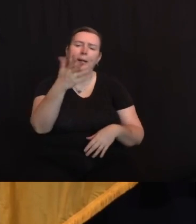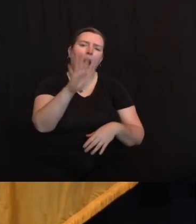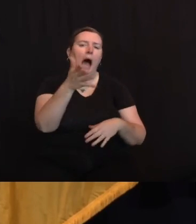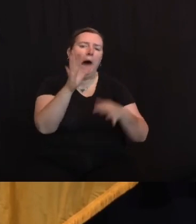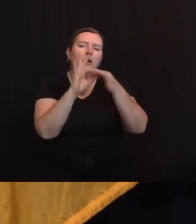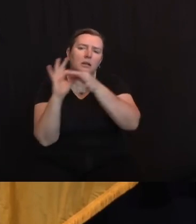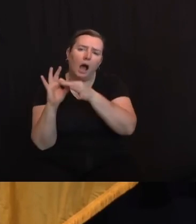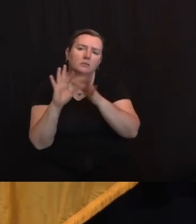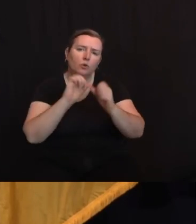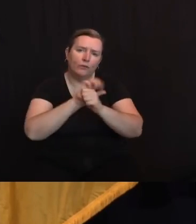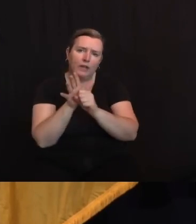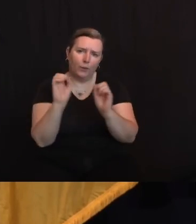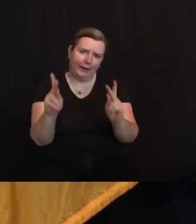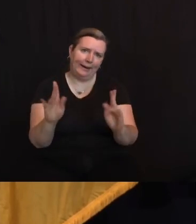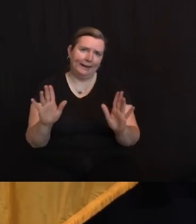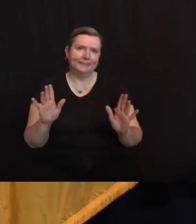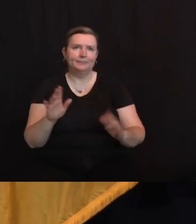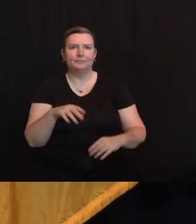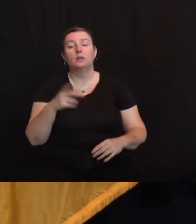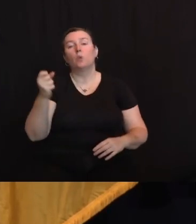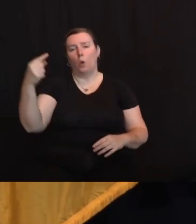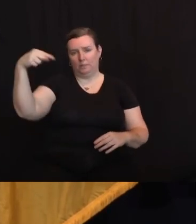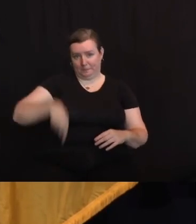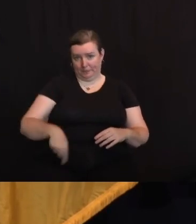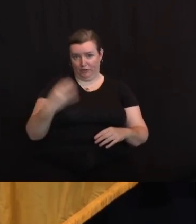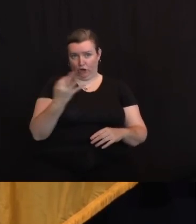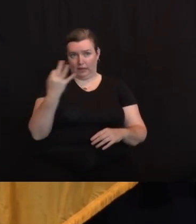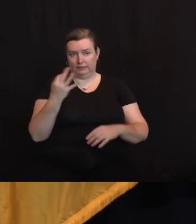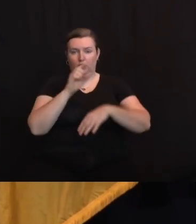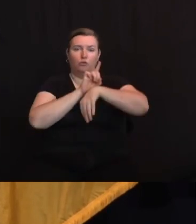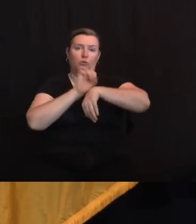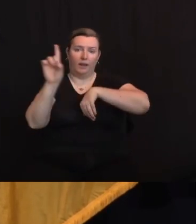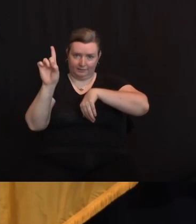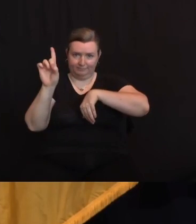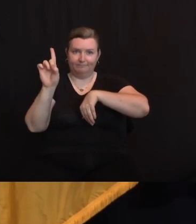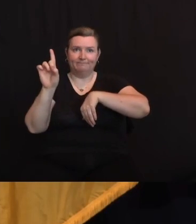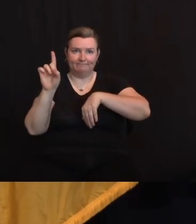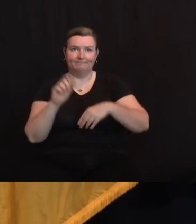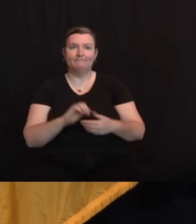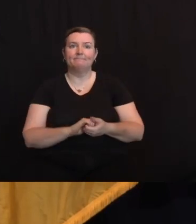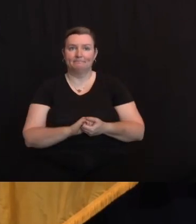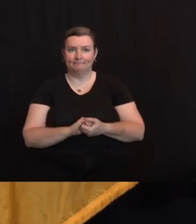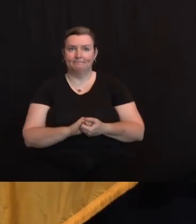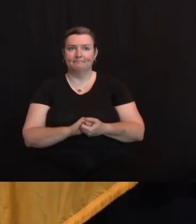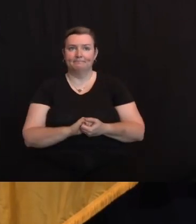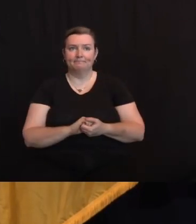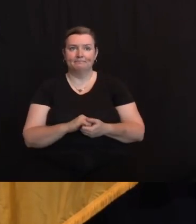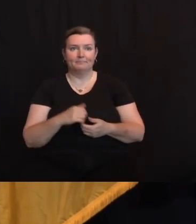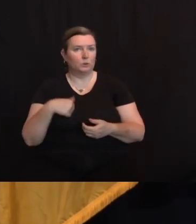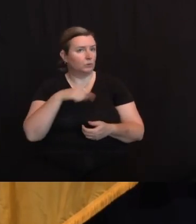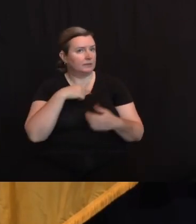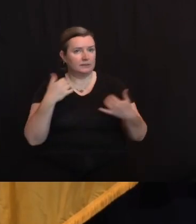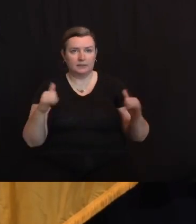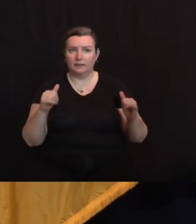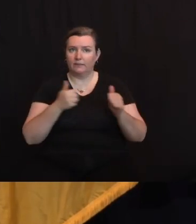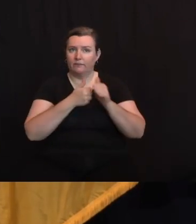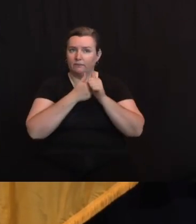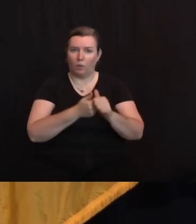together Friday physically here at 1 p.m. And again, we are still going to be on the Monday, Wednesday,